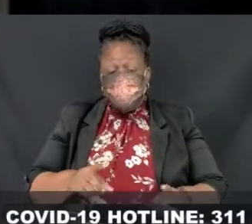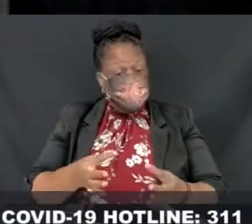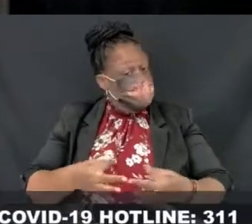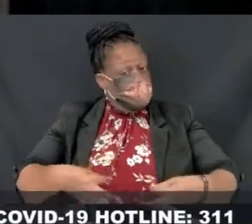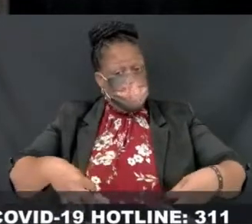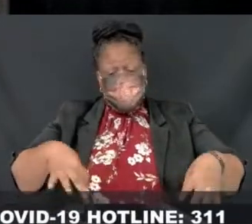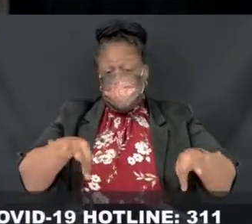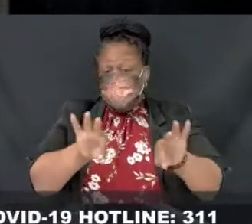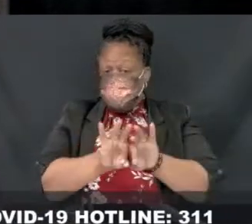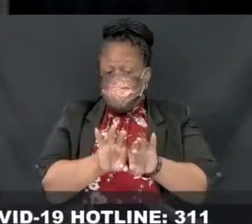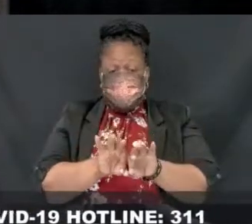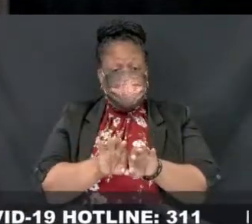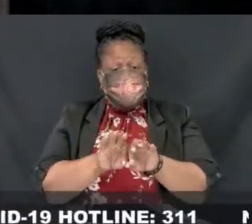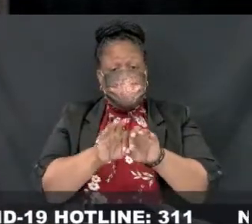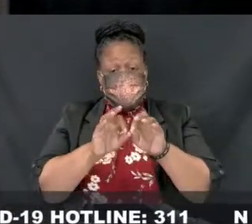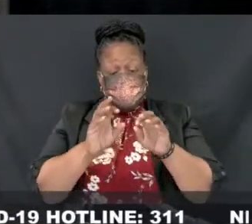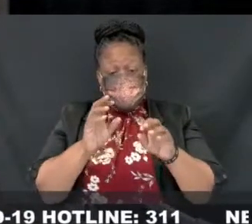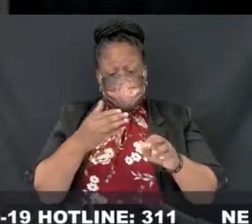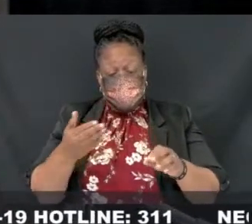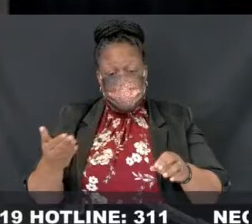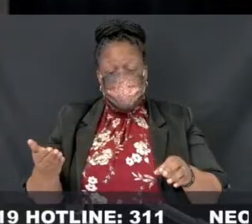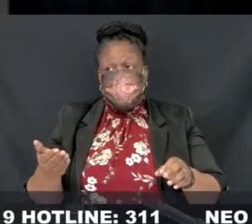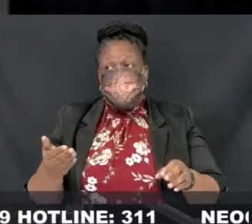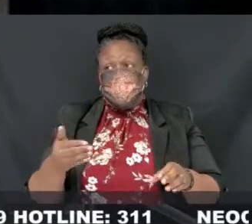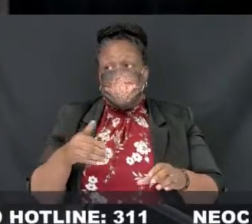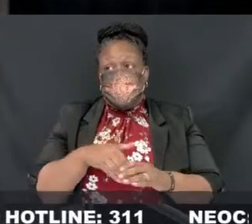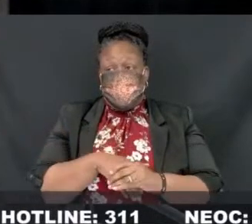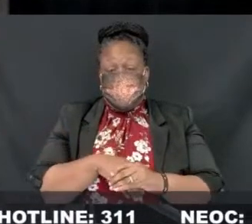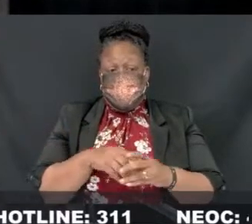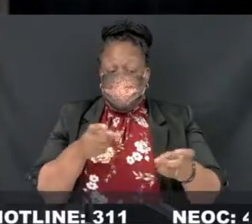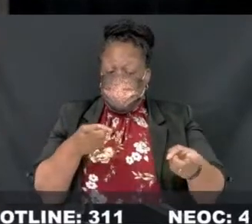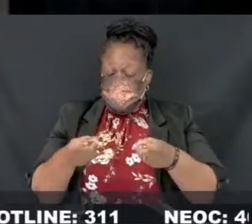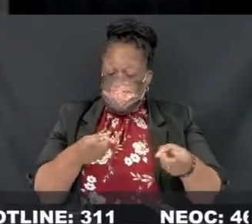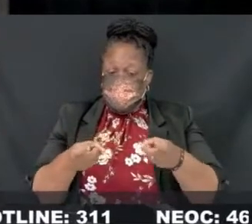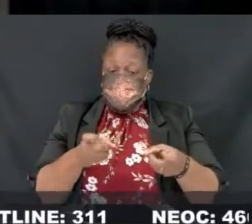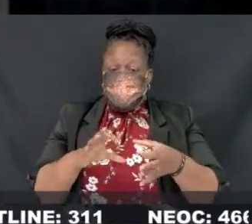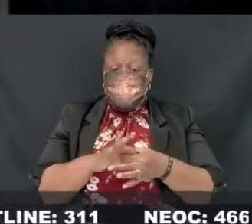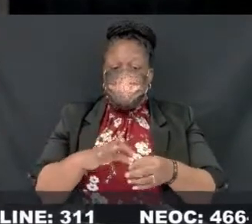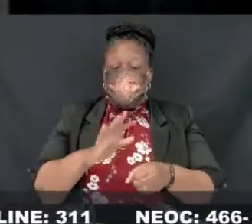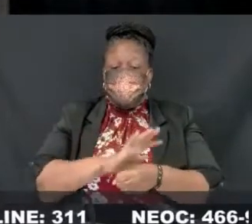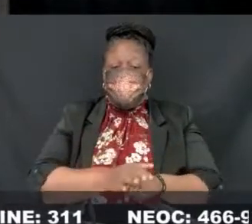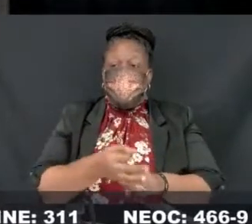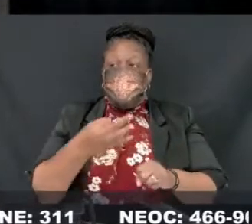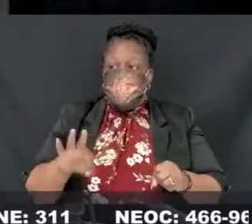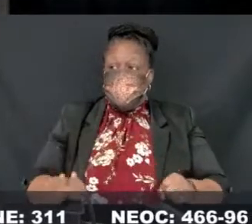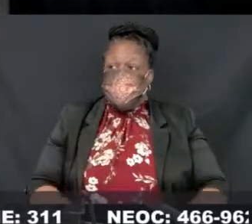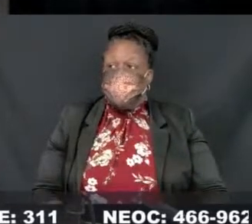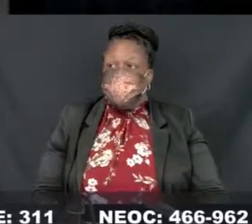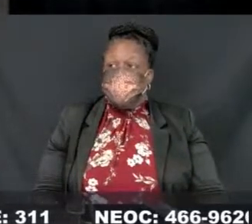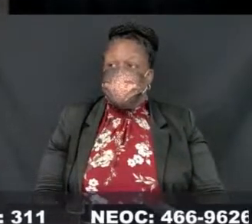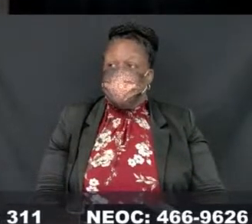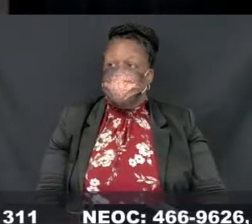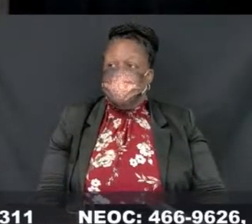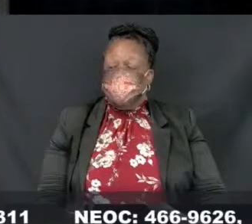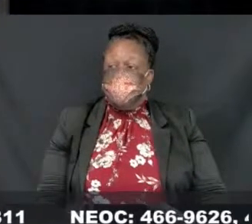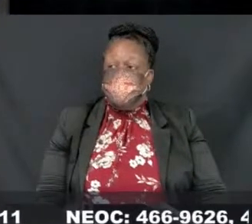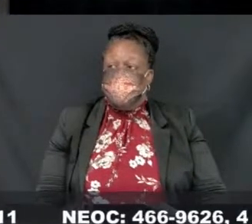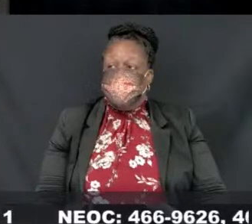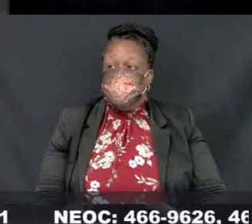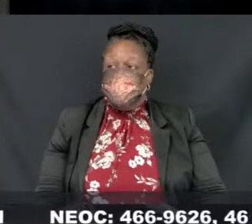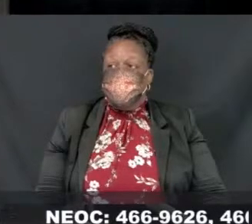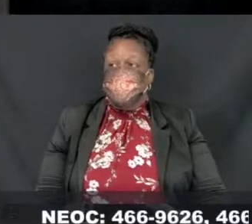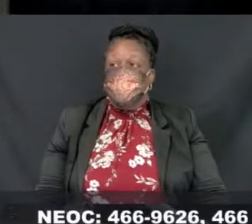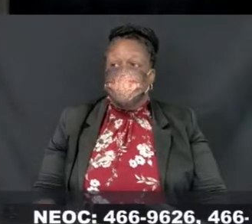important role in the management of the COVID-19 pandemic. And I think by and